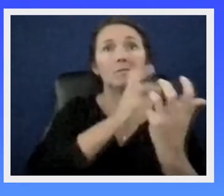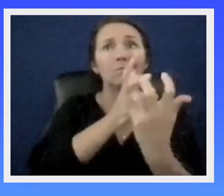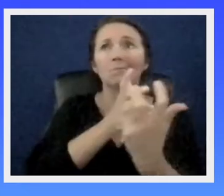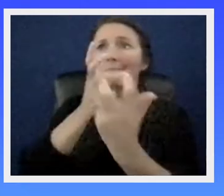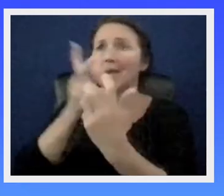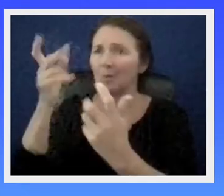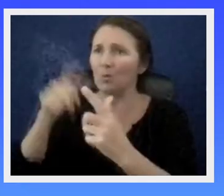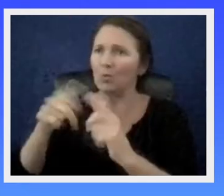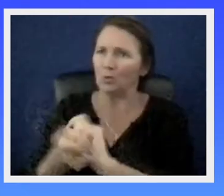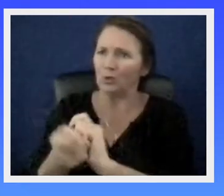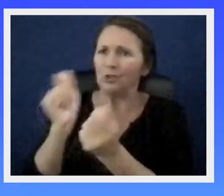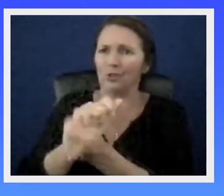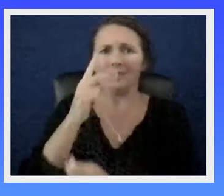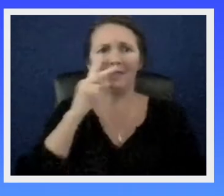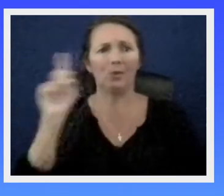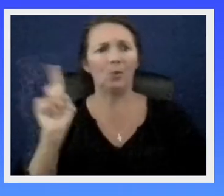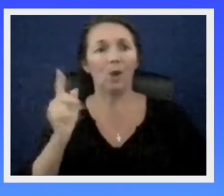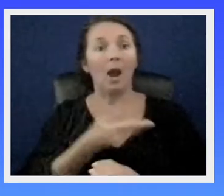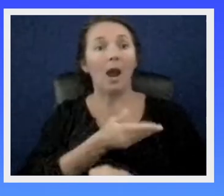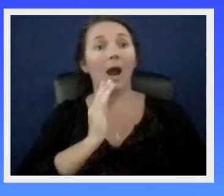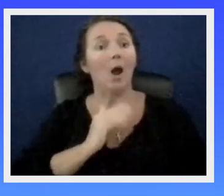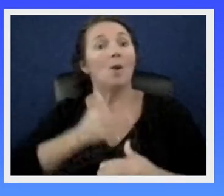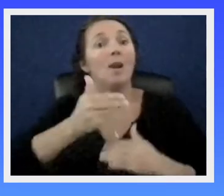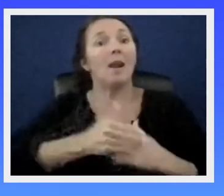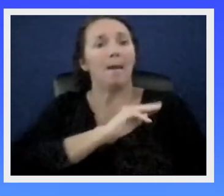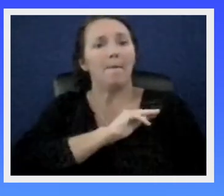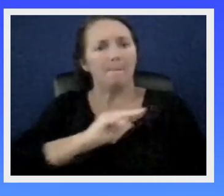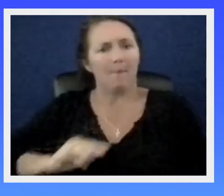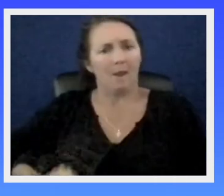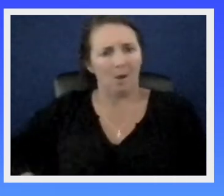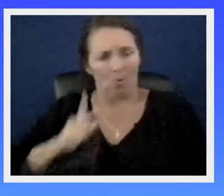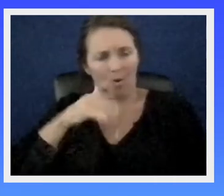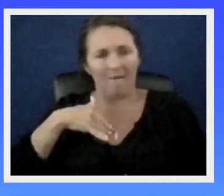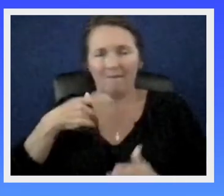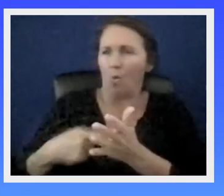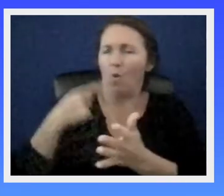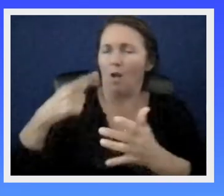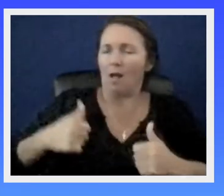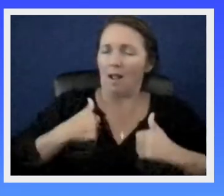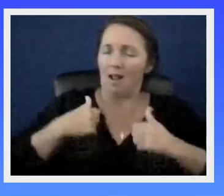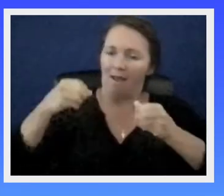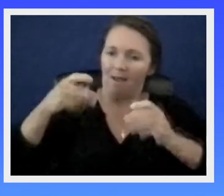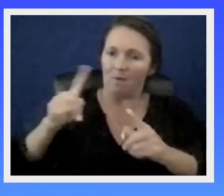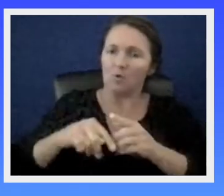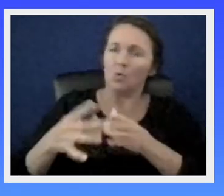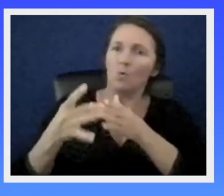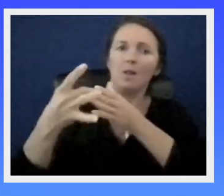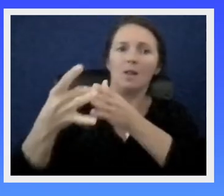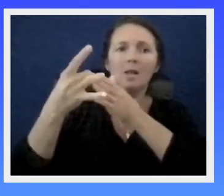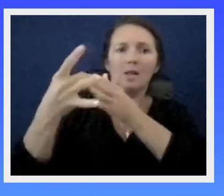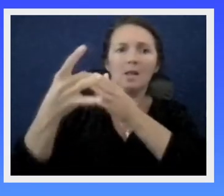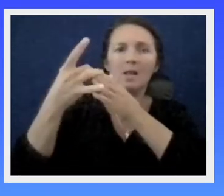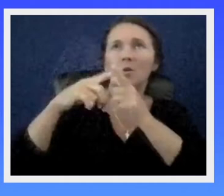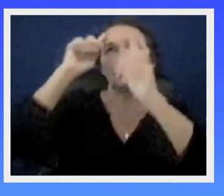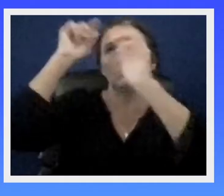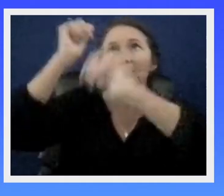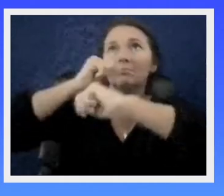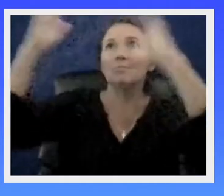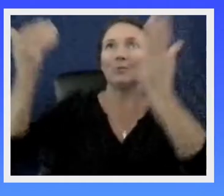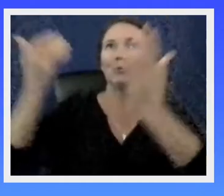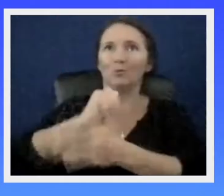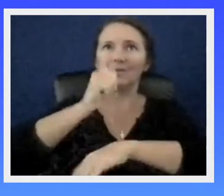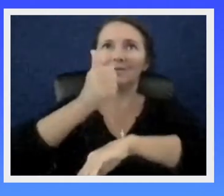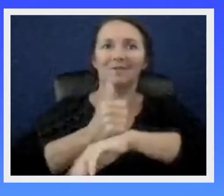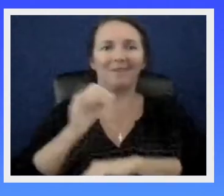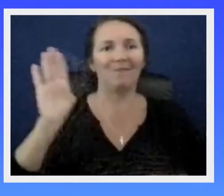the next mayor will have a once-in-a-lifetime opportunity to lead the reimagining of Boston. We know that arts